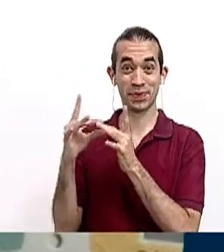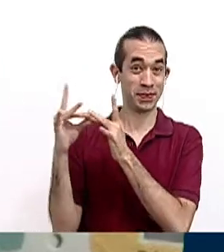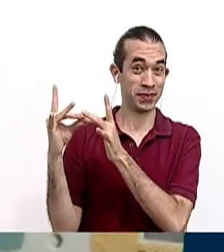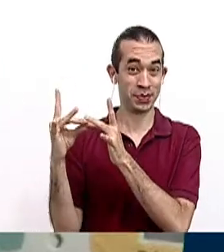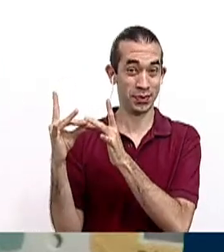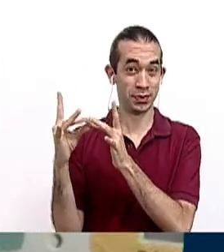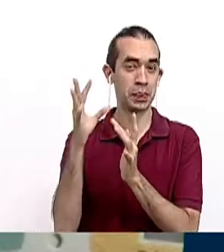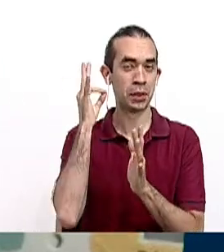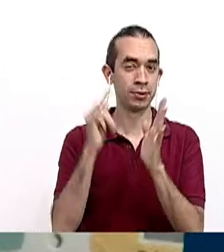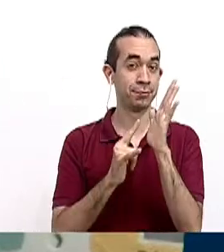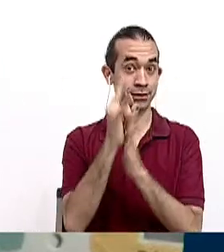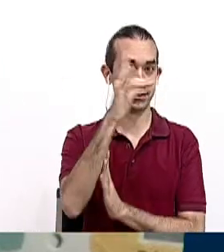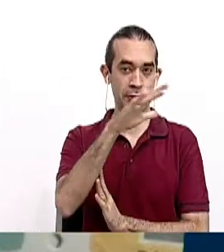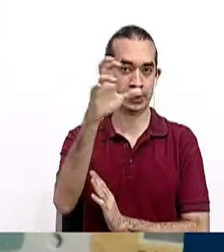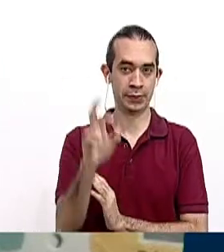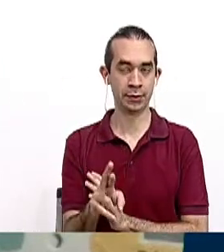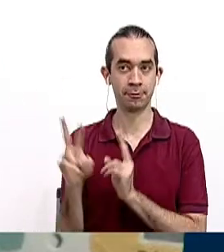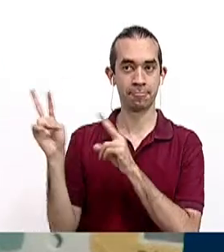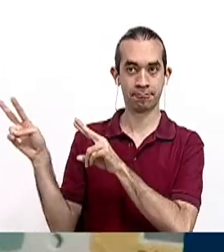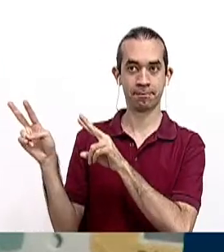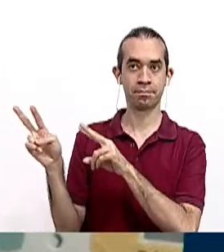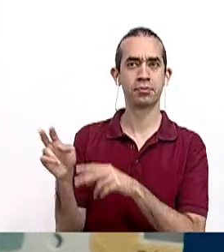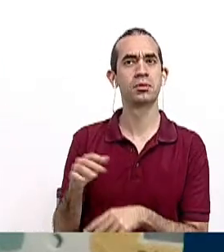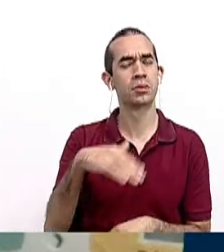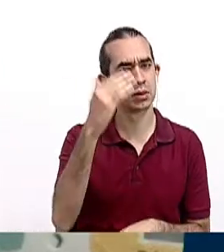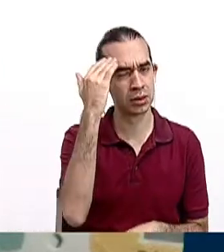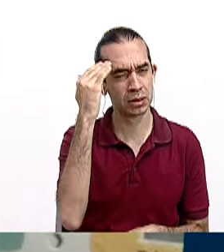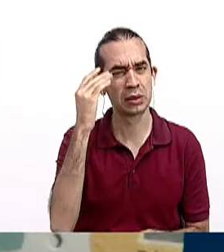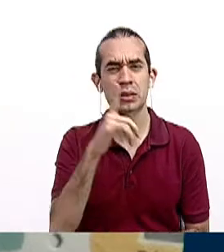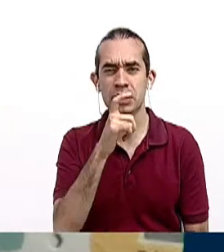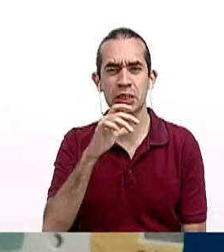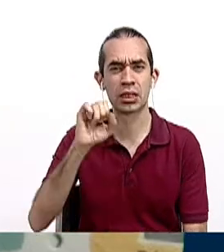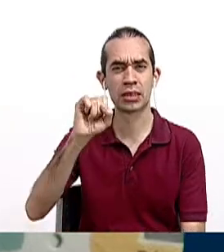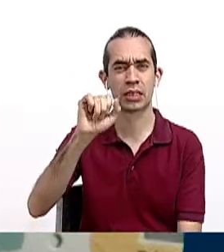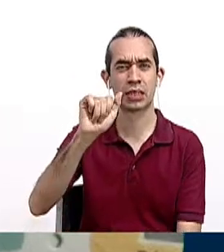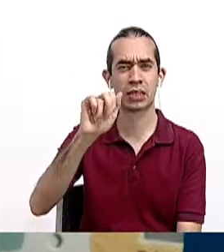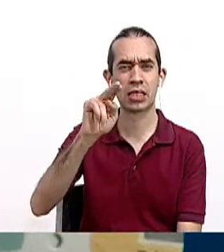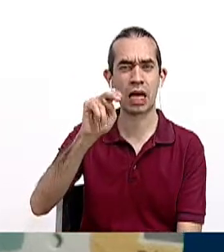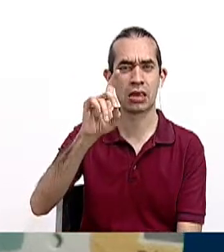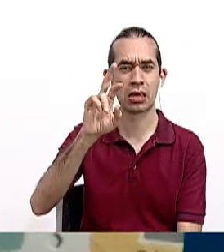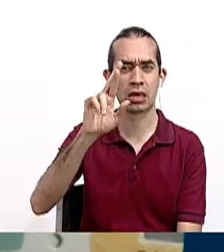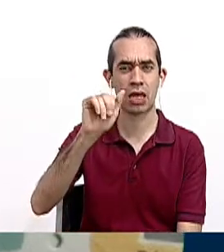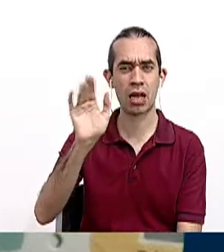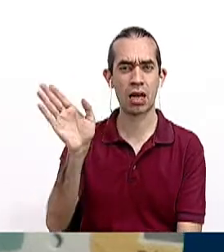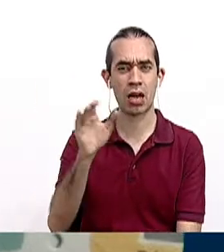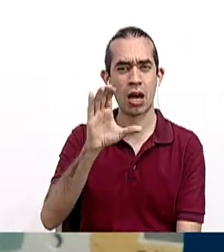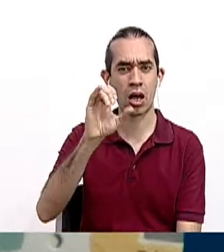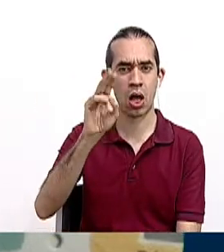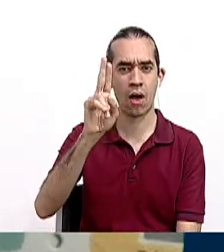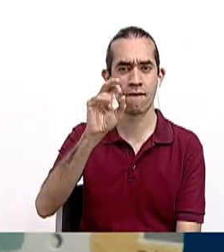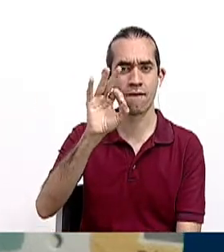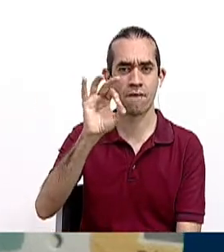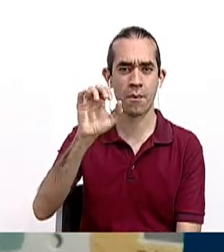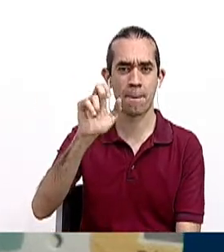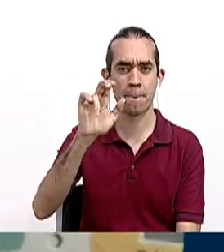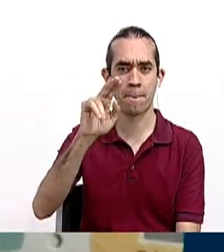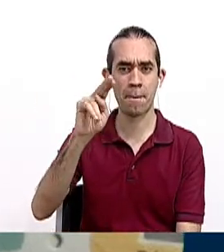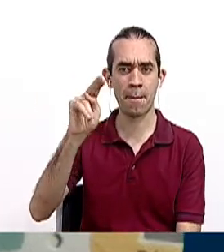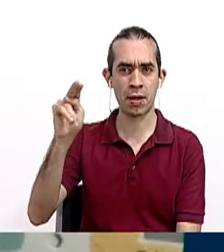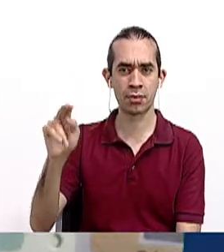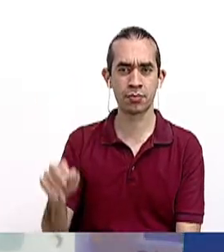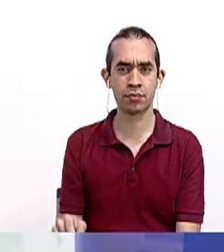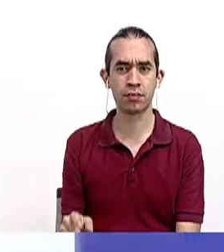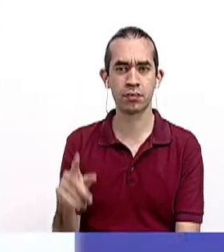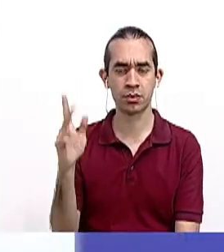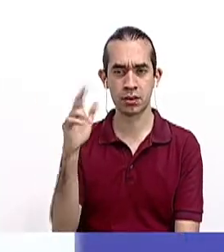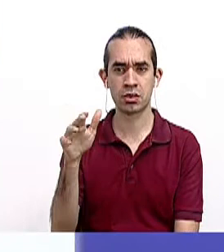my question to you is, do you know who Sandra Kaufman is? Do you have an idea? Have you heard about